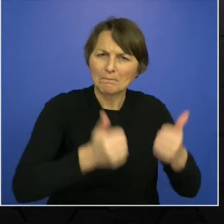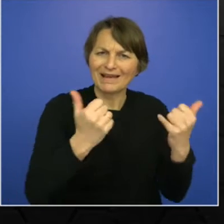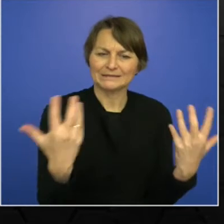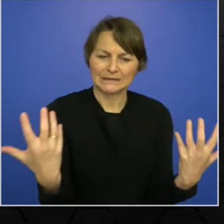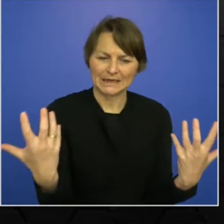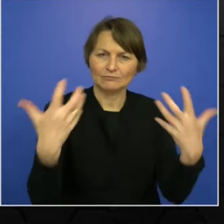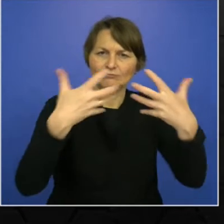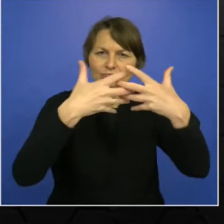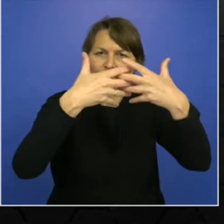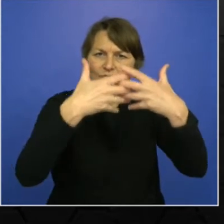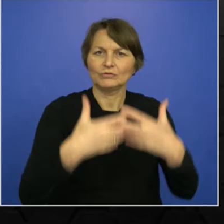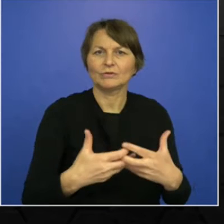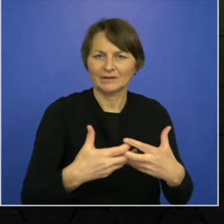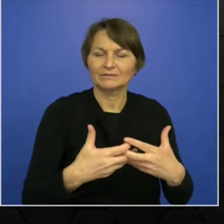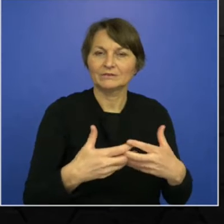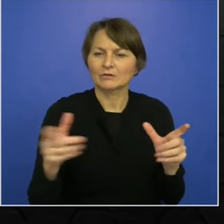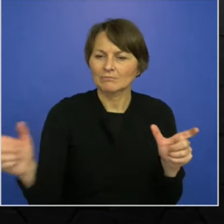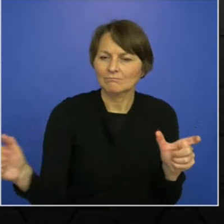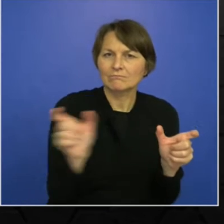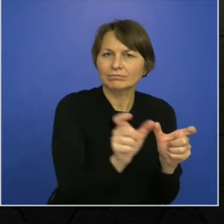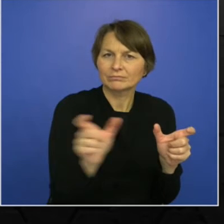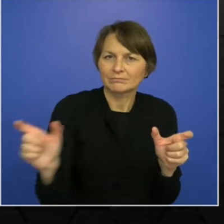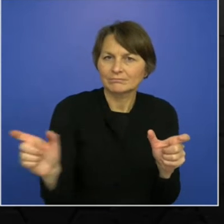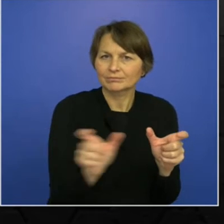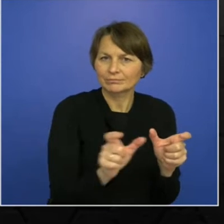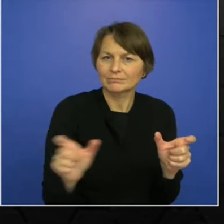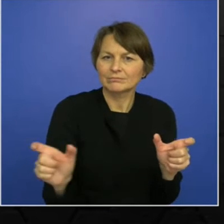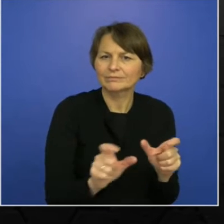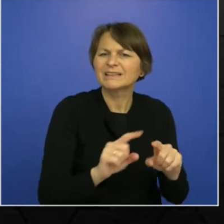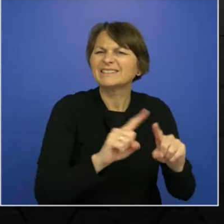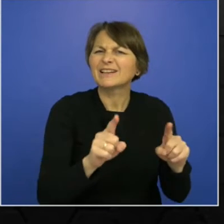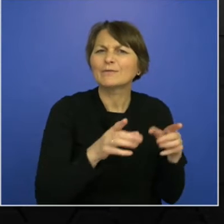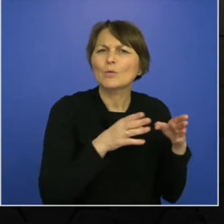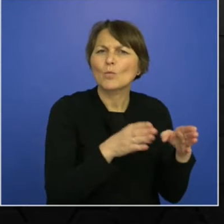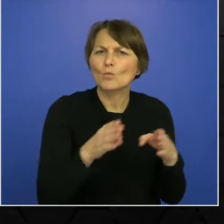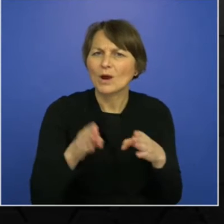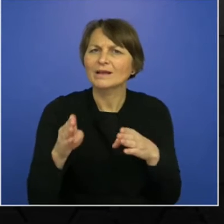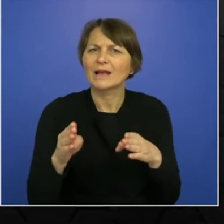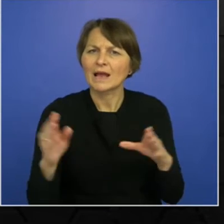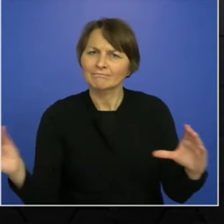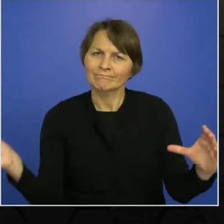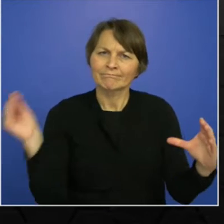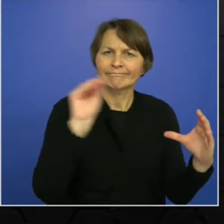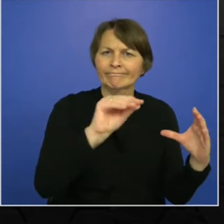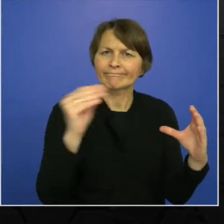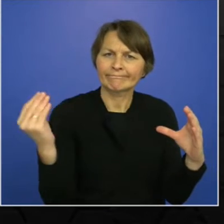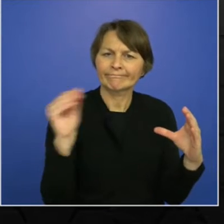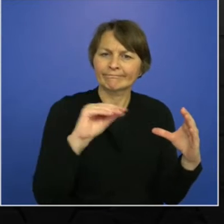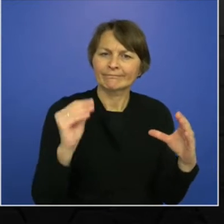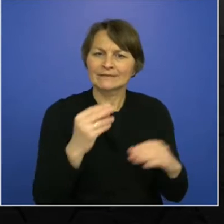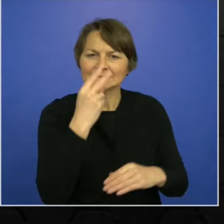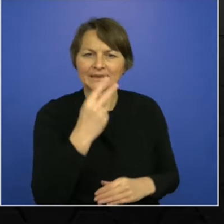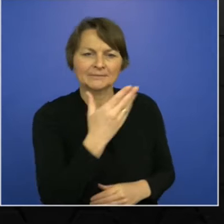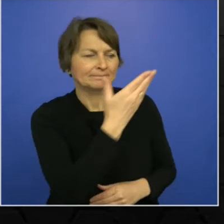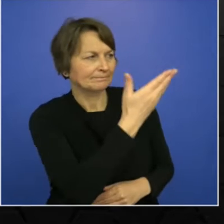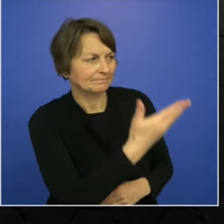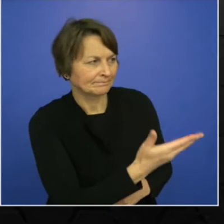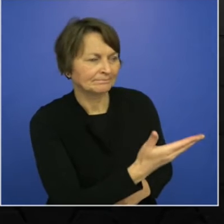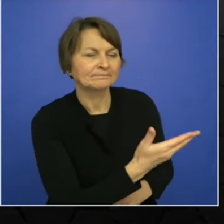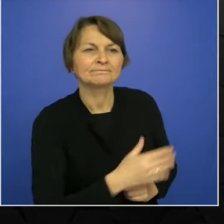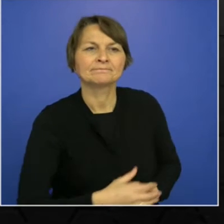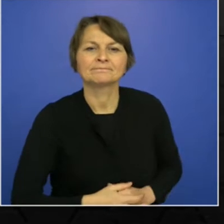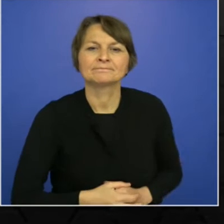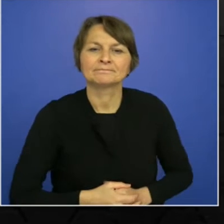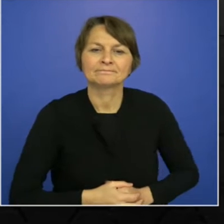because we can integrate our bot in different channels. And some of them you can see here, WebChat, Teams, Facebook,